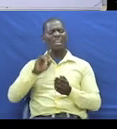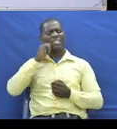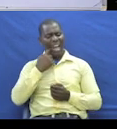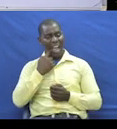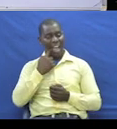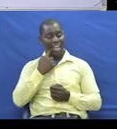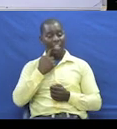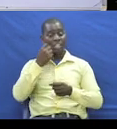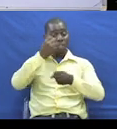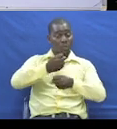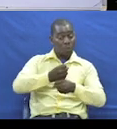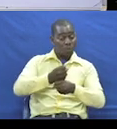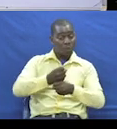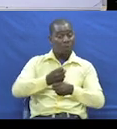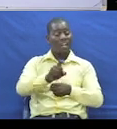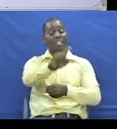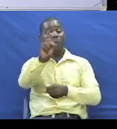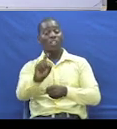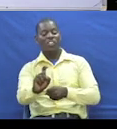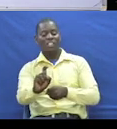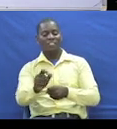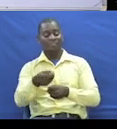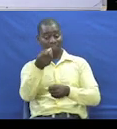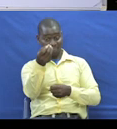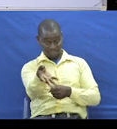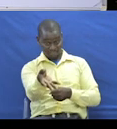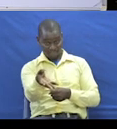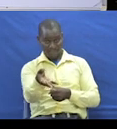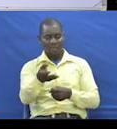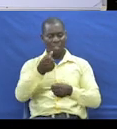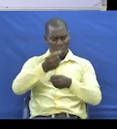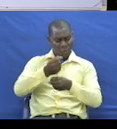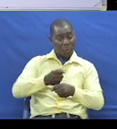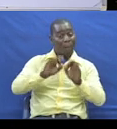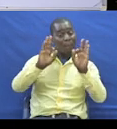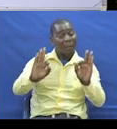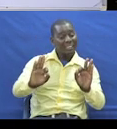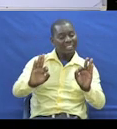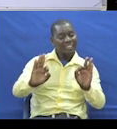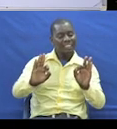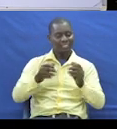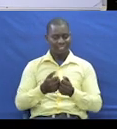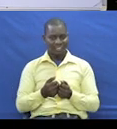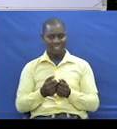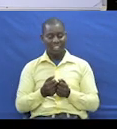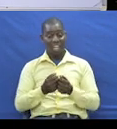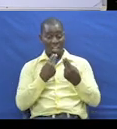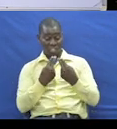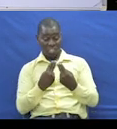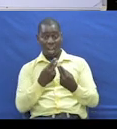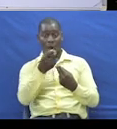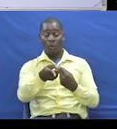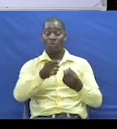Please try to do the questions which I'm going to display them here. do them properly, share with